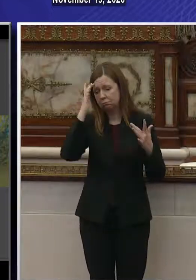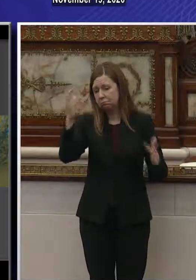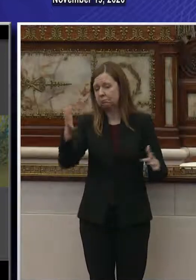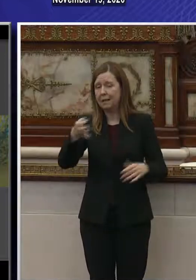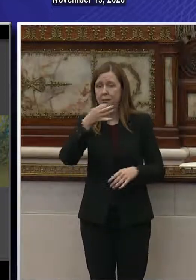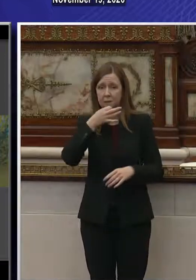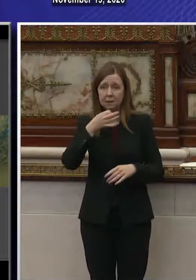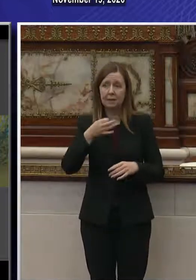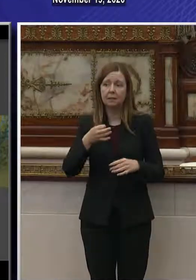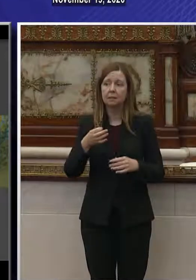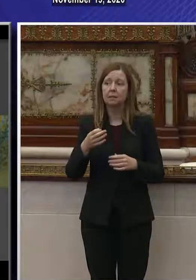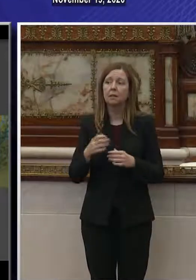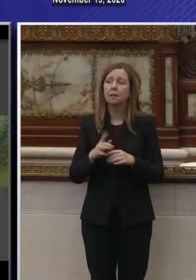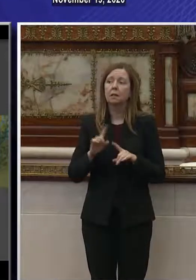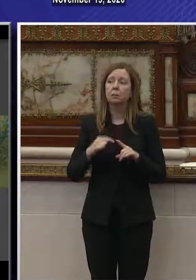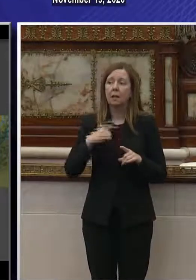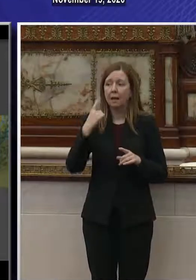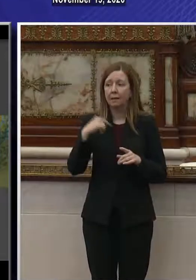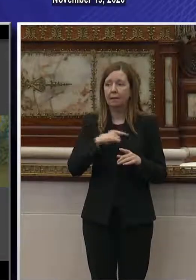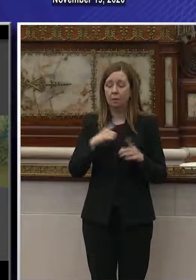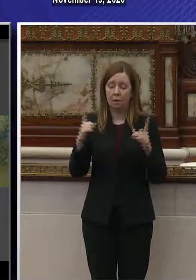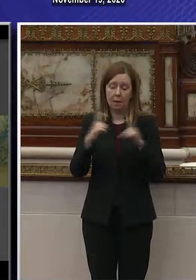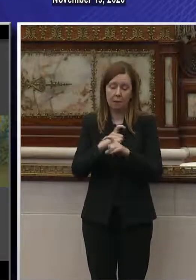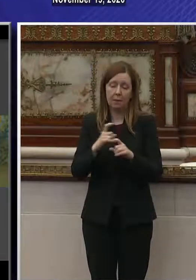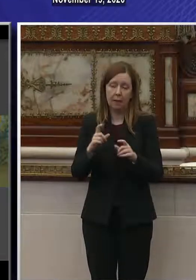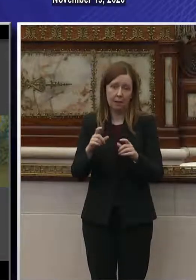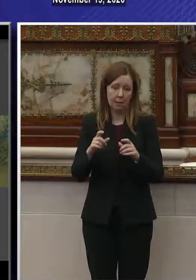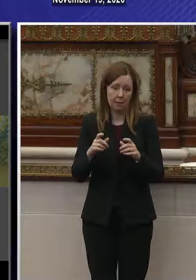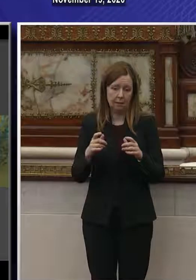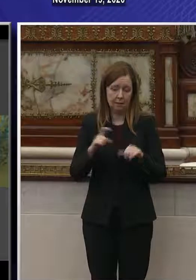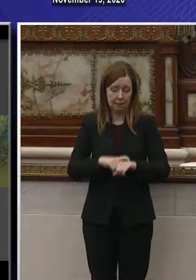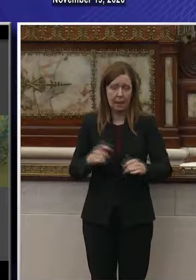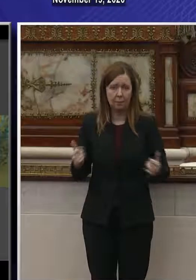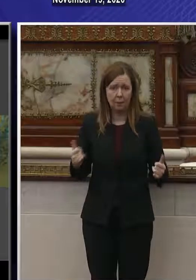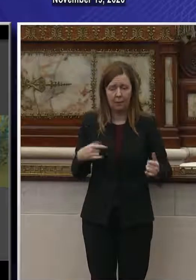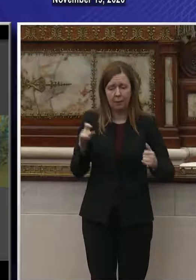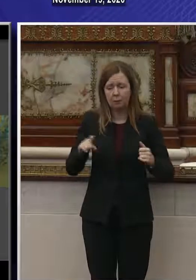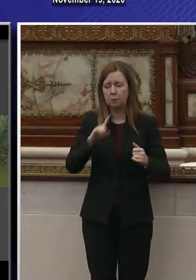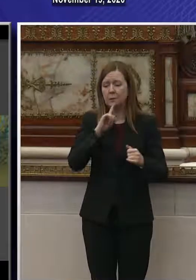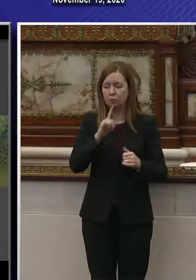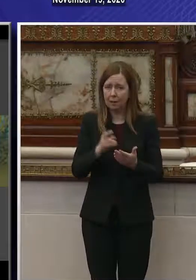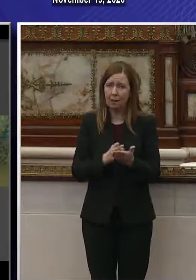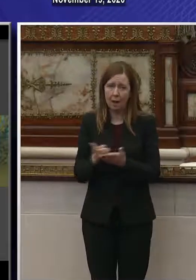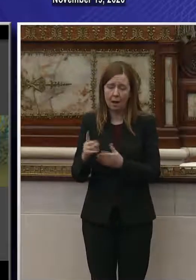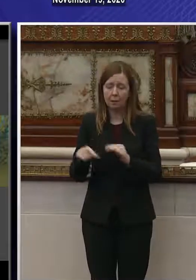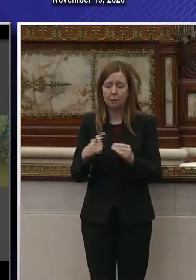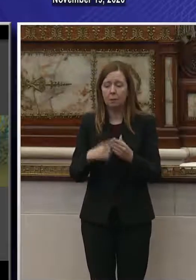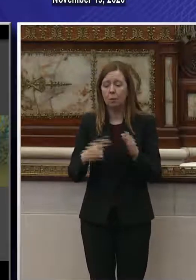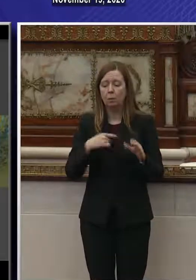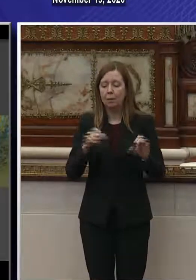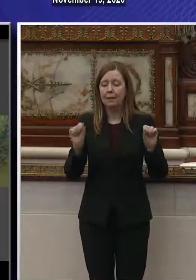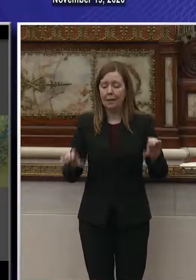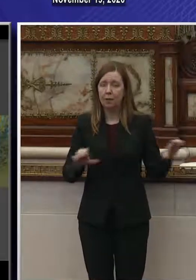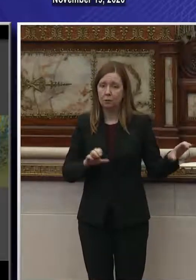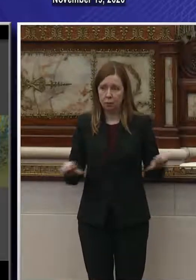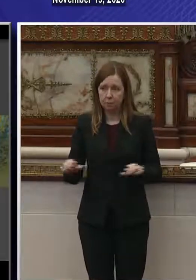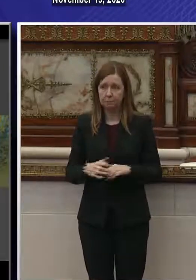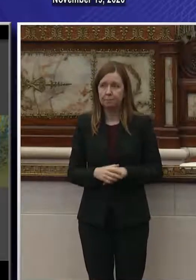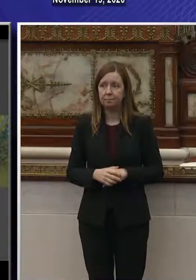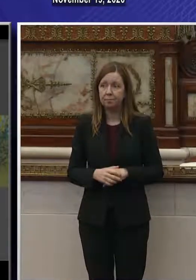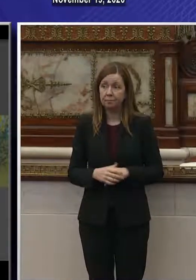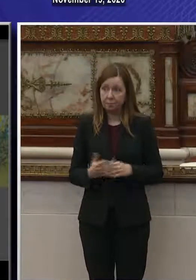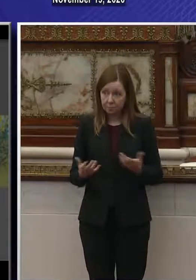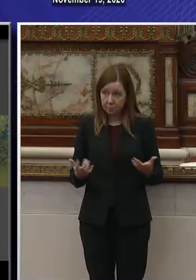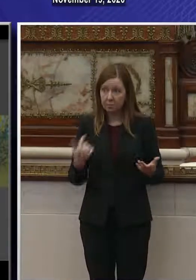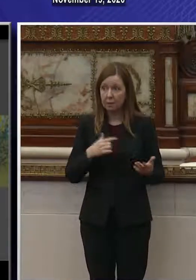and expertise that you're lending to it. I just think we're in a complicated area. I think we have to be very real and honest about what we were able to do. Given